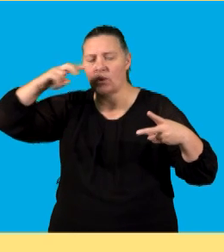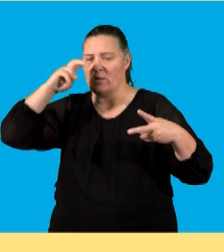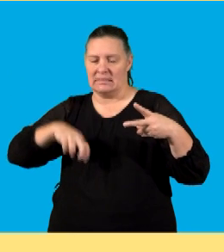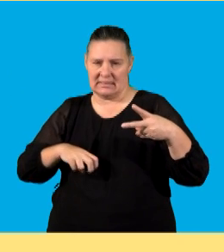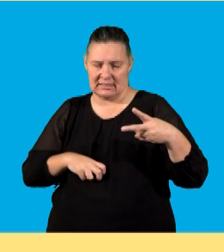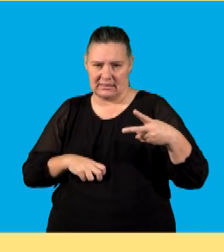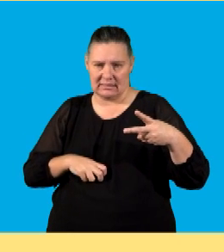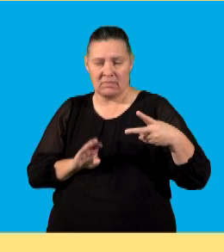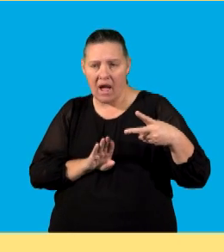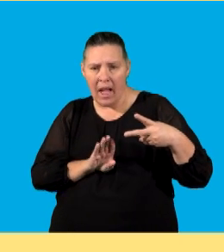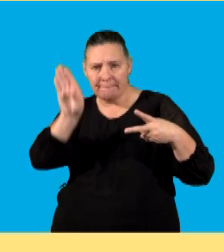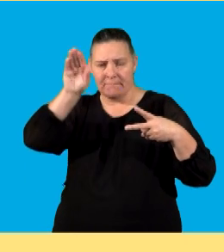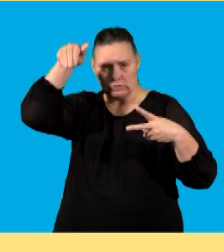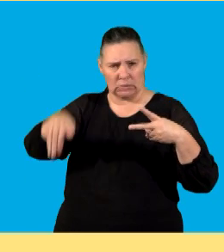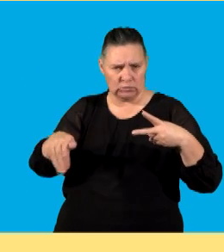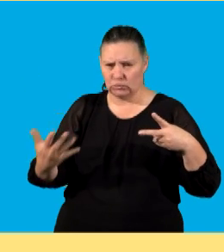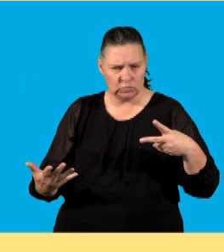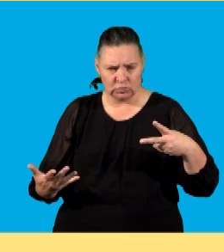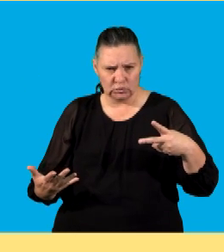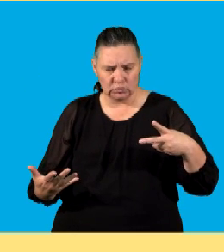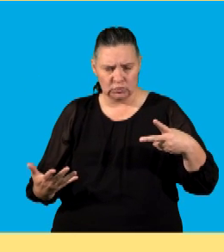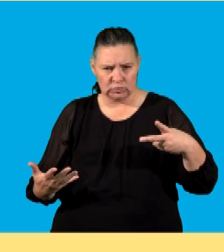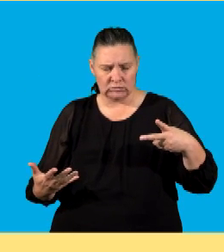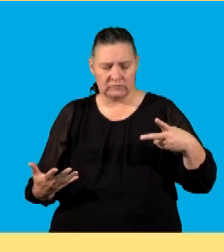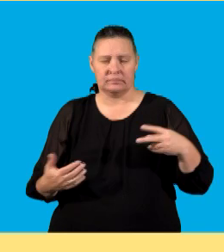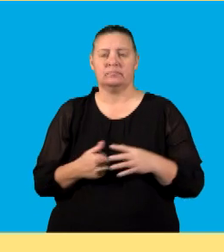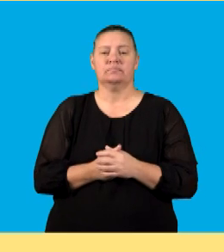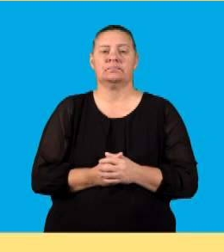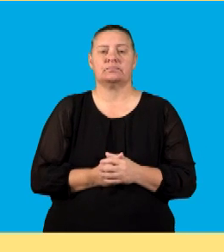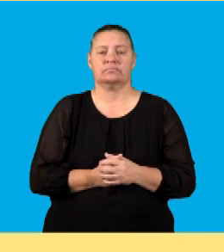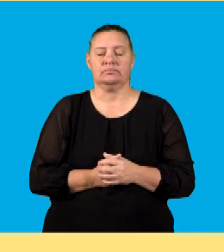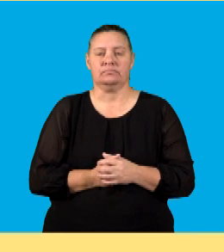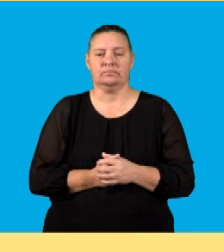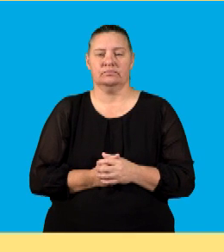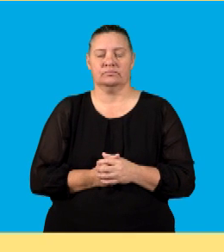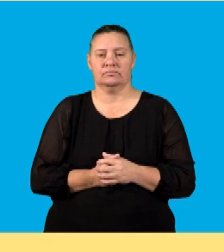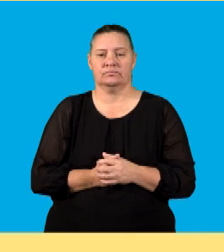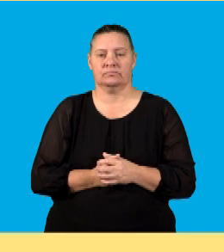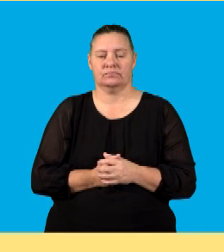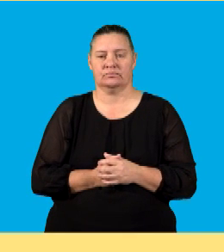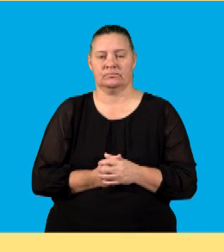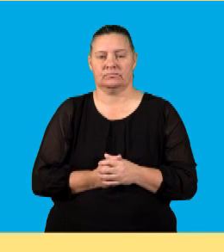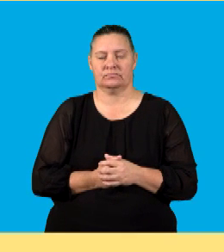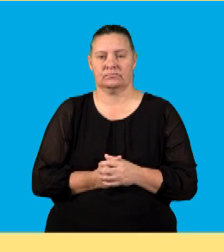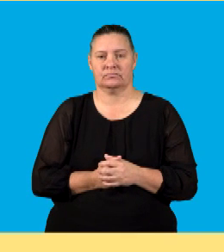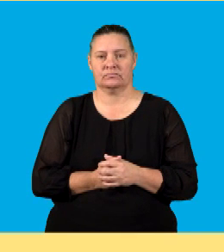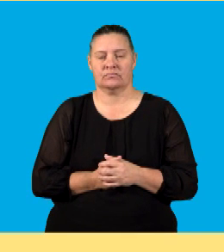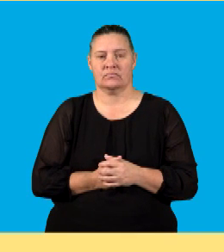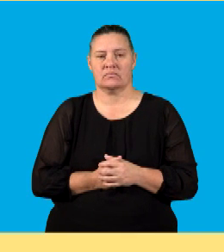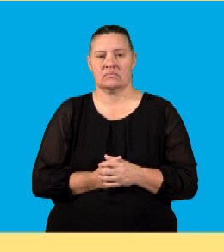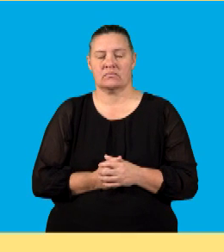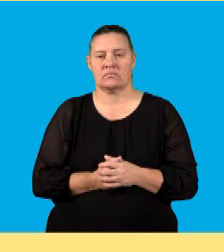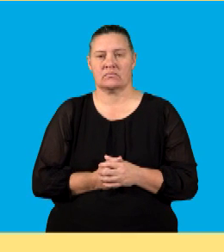trend. We need the trend. Trend is simply saying, do we have an increase or do we have